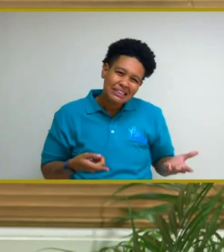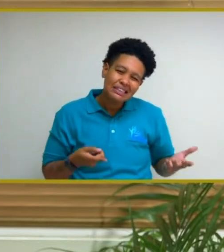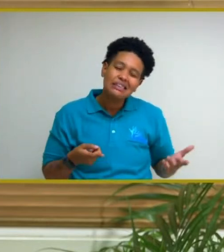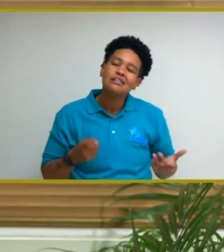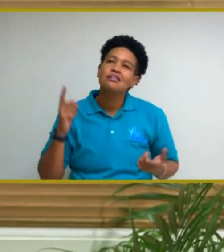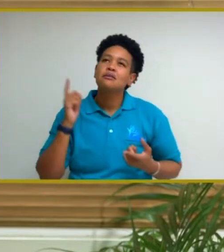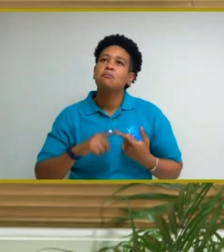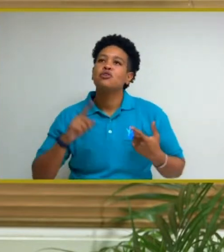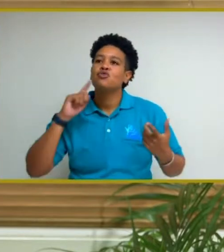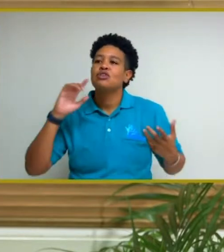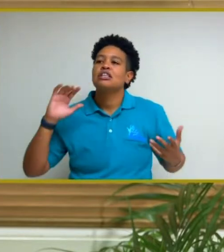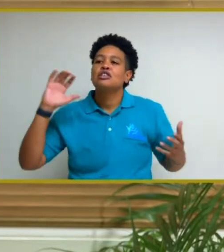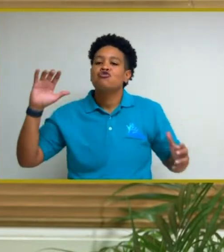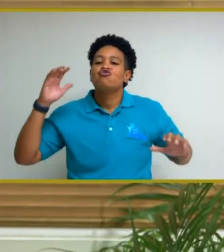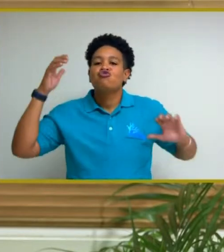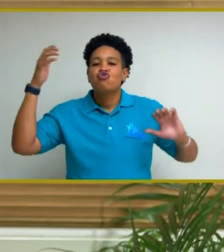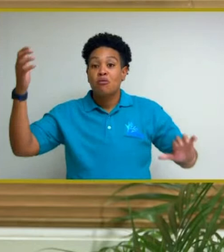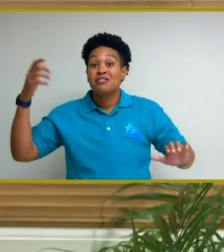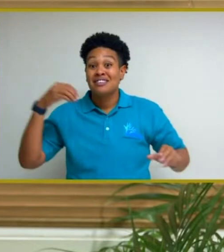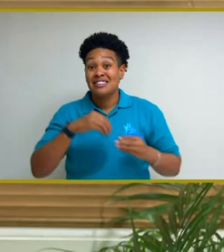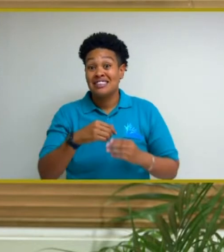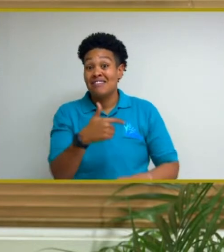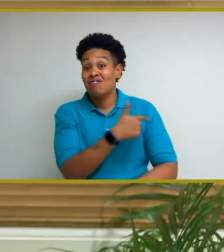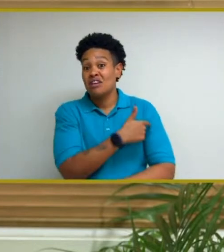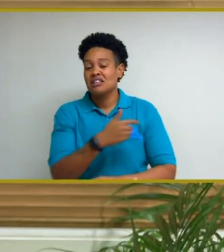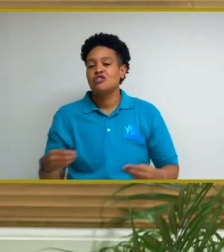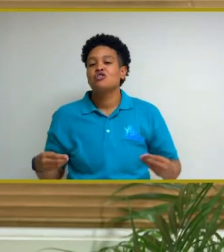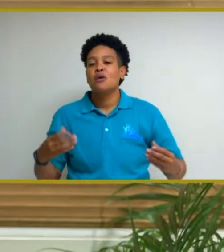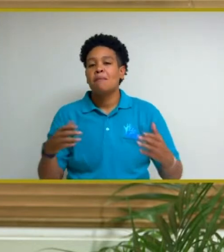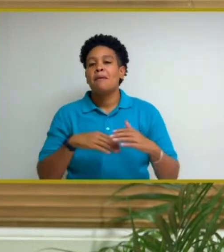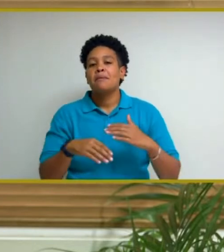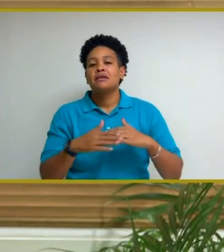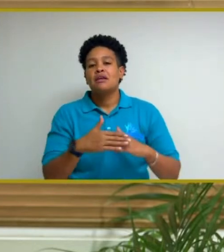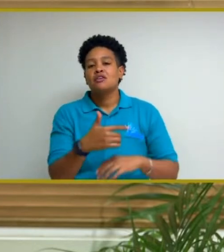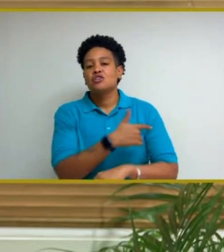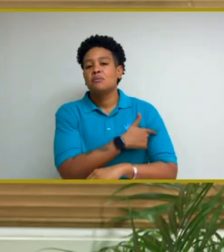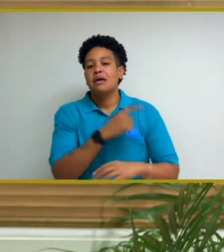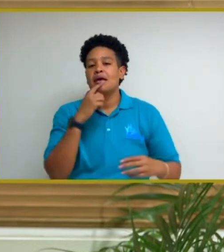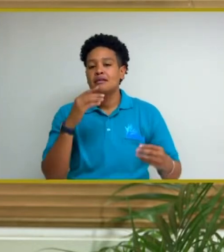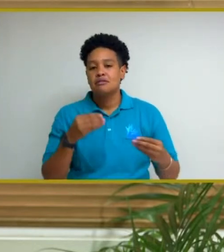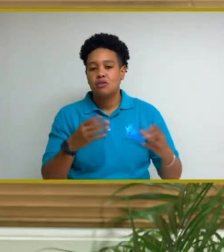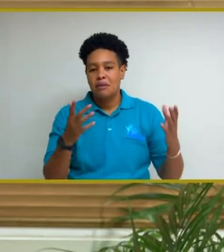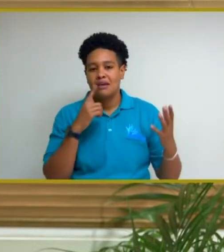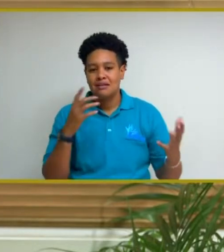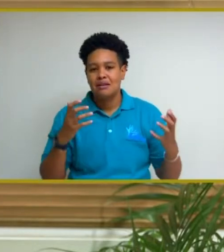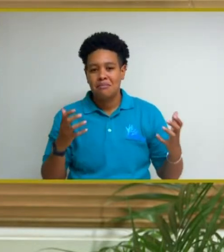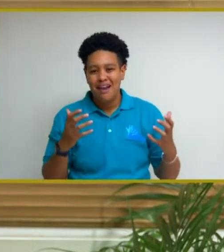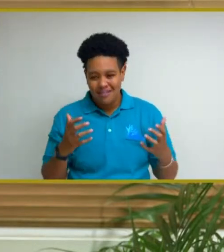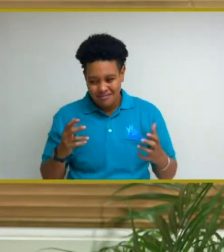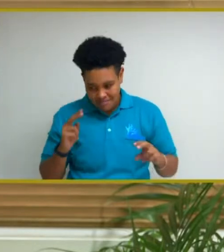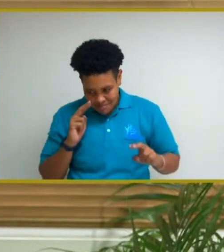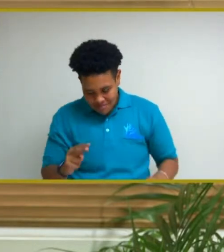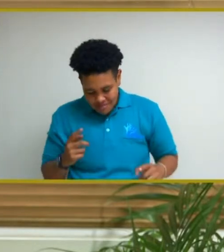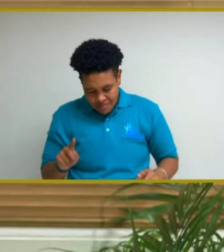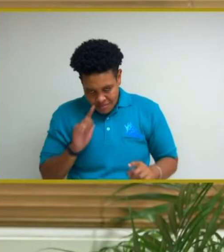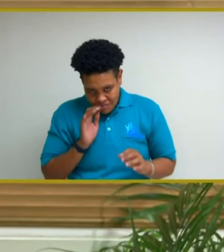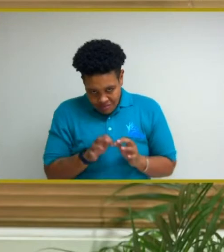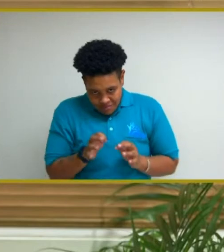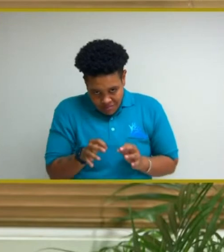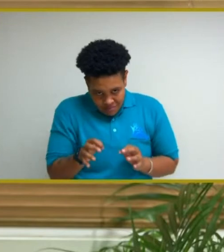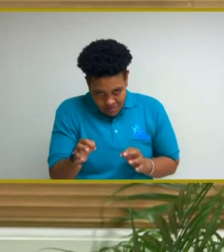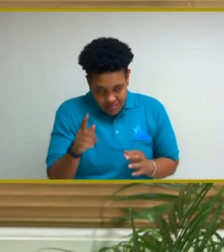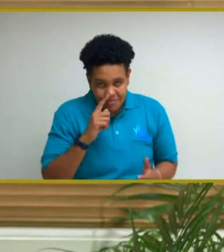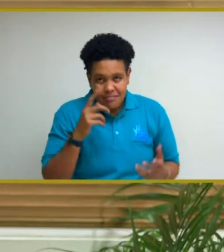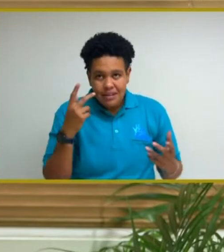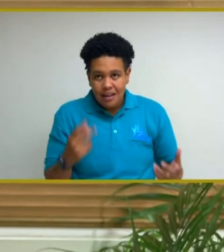the disruption in vaccine supply based on supply and demand forces delayed the arrival